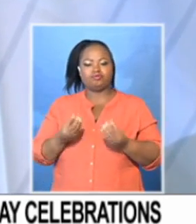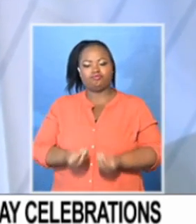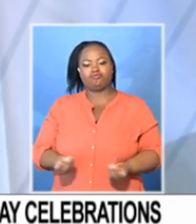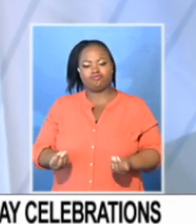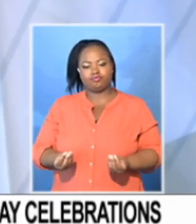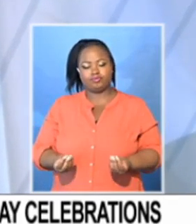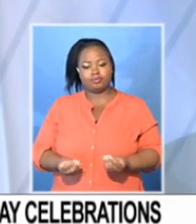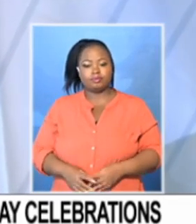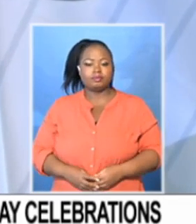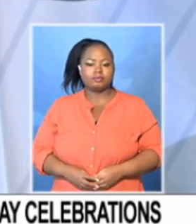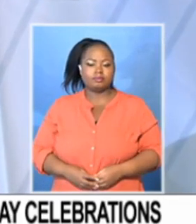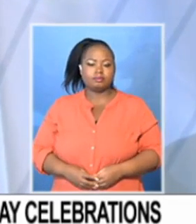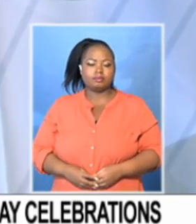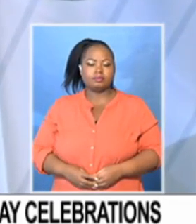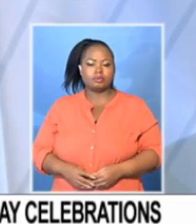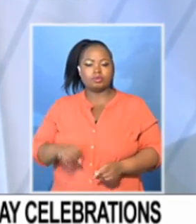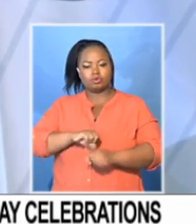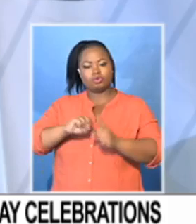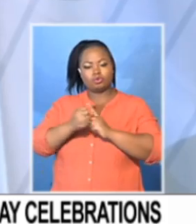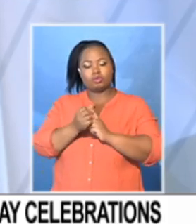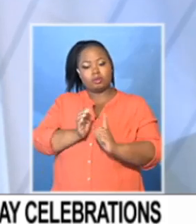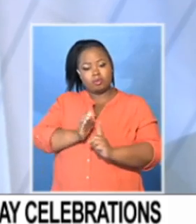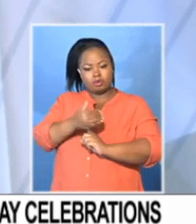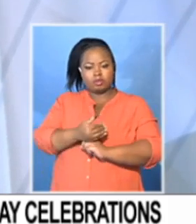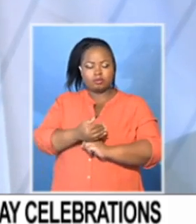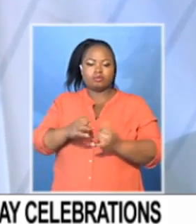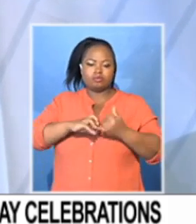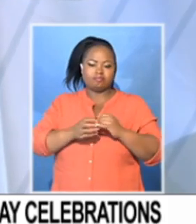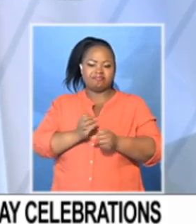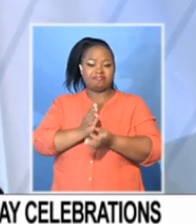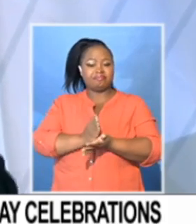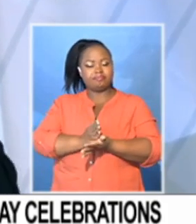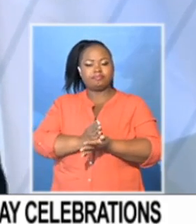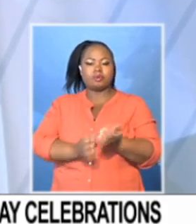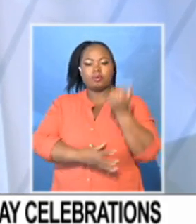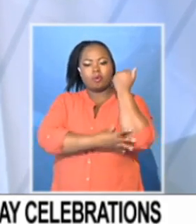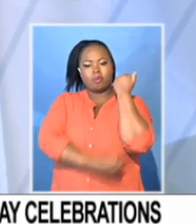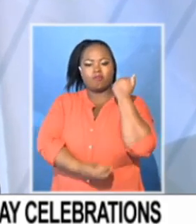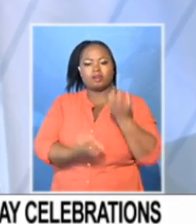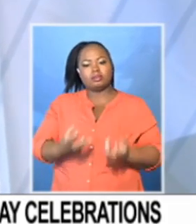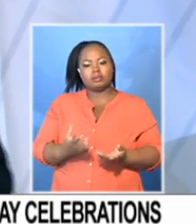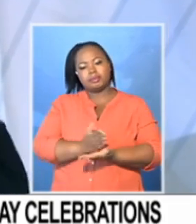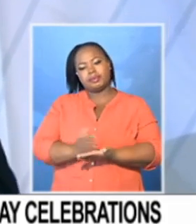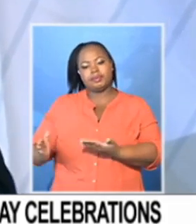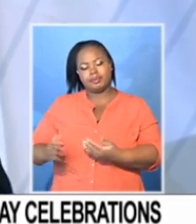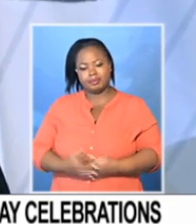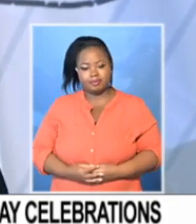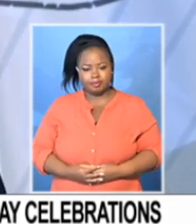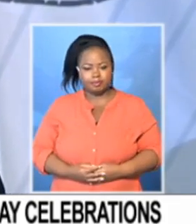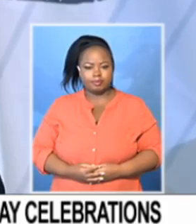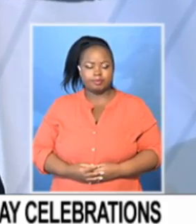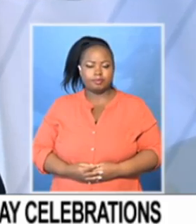Extended social protection to fight poverty. As part